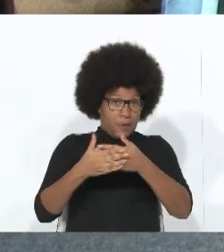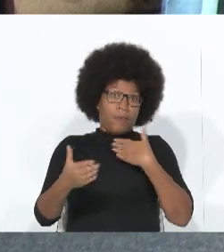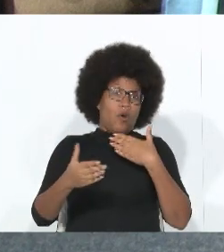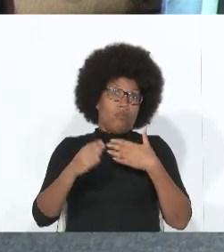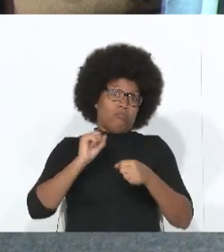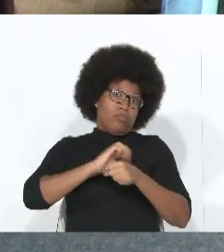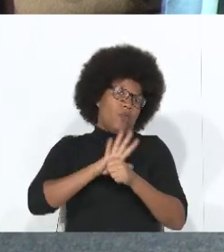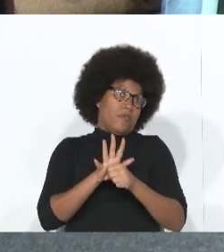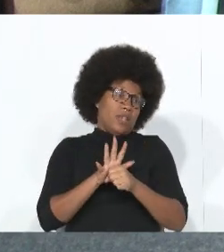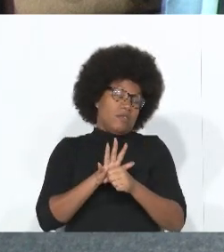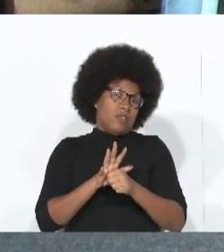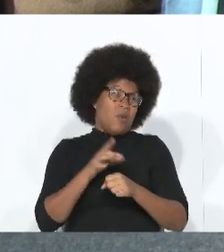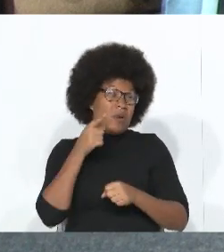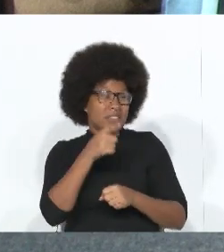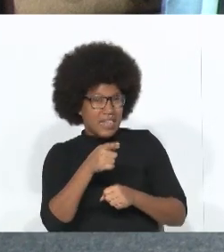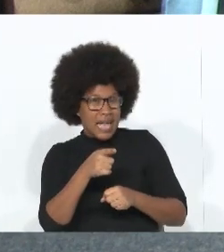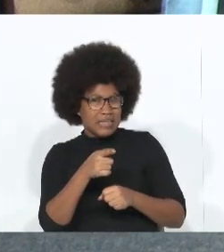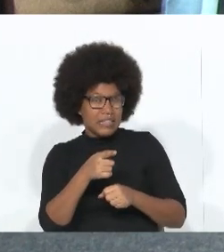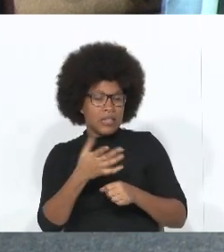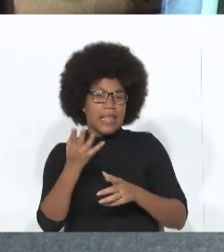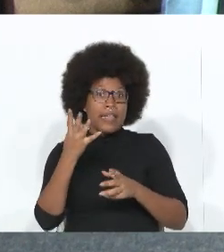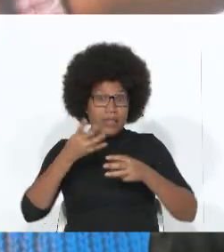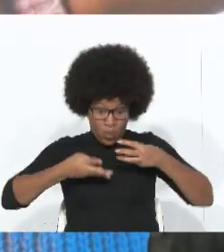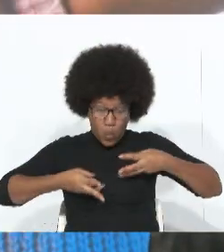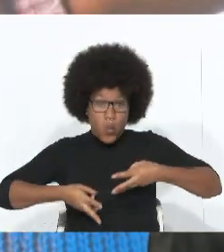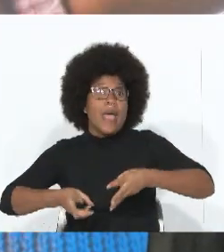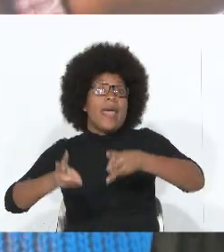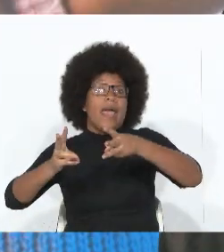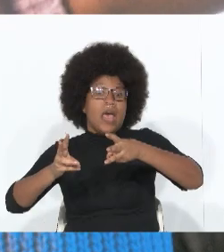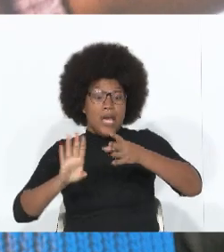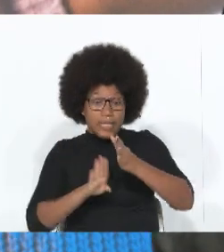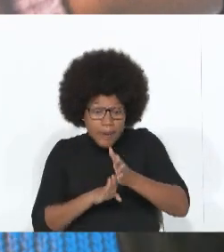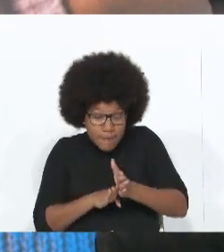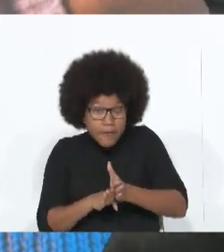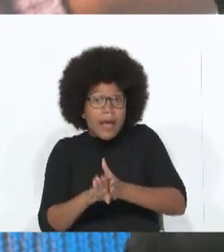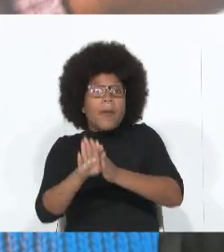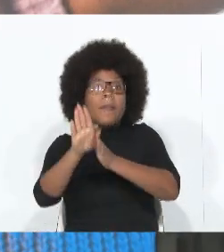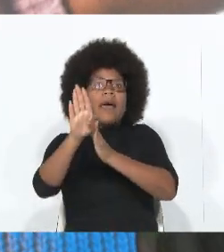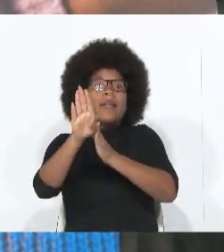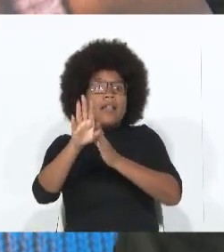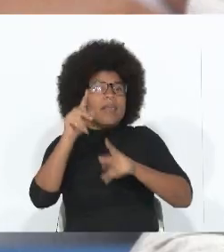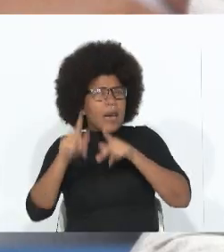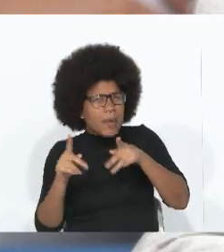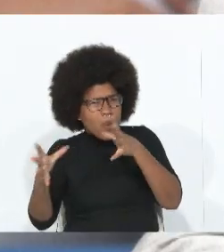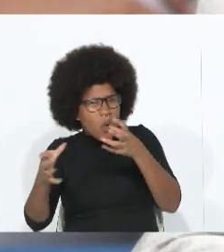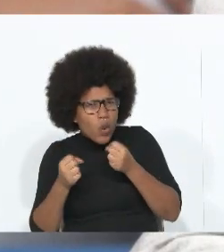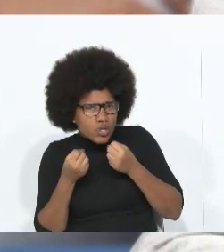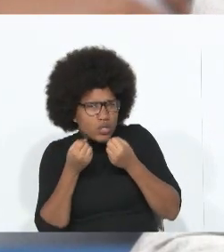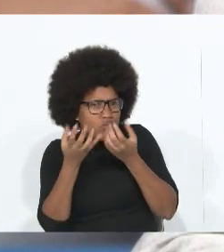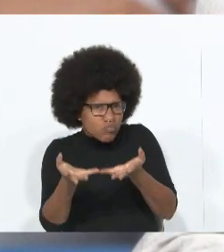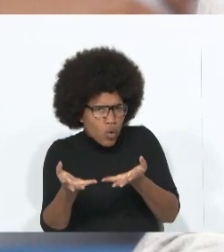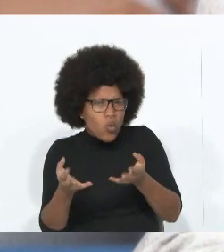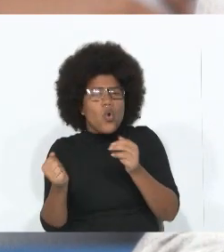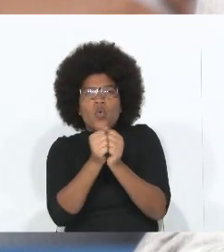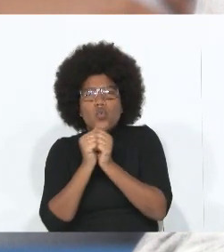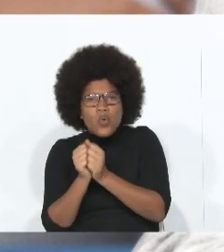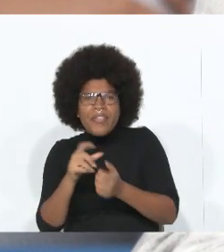COVID, was that the trajectory that at some point in this evolution of digital media,